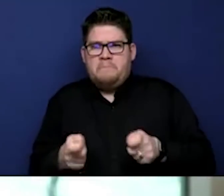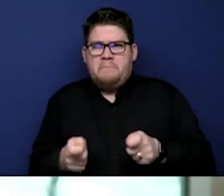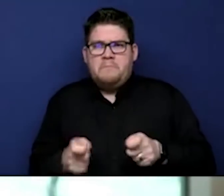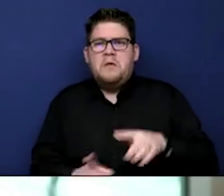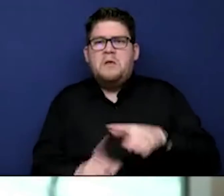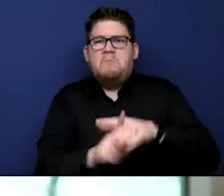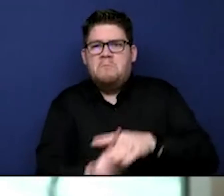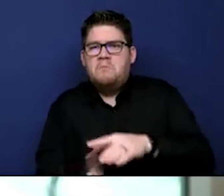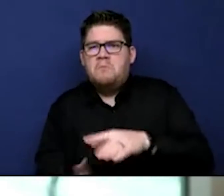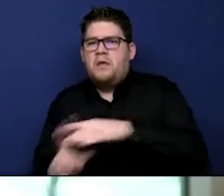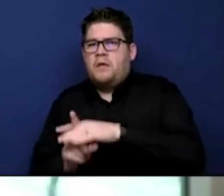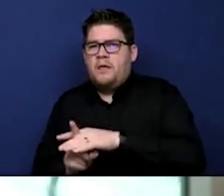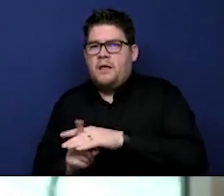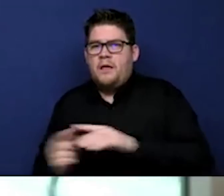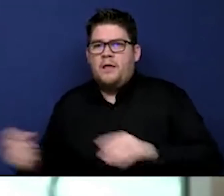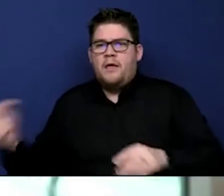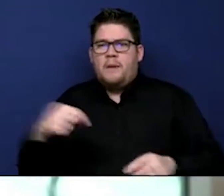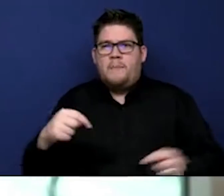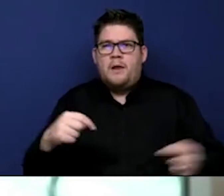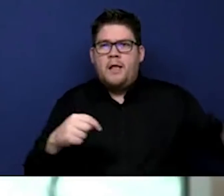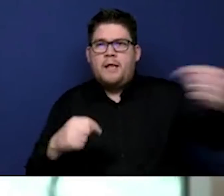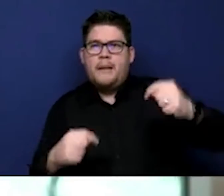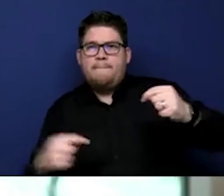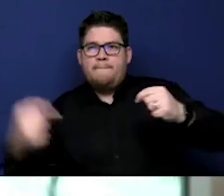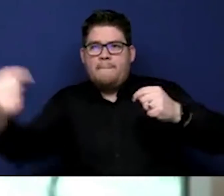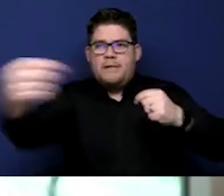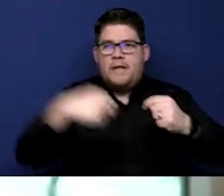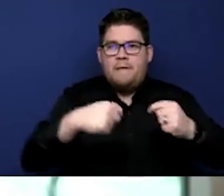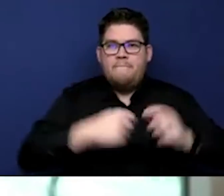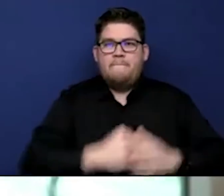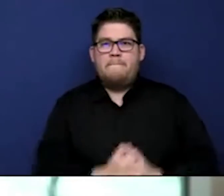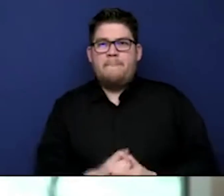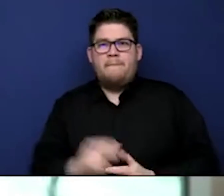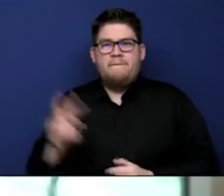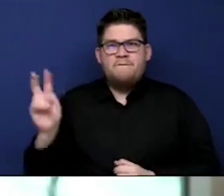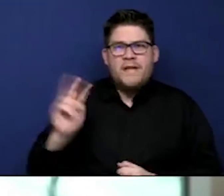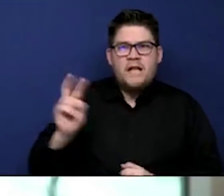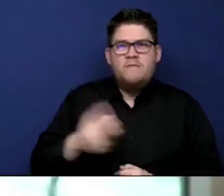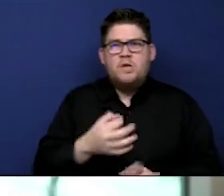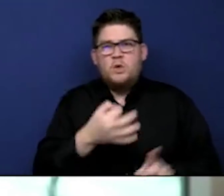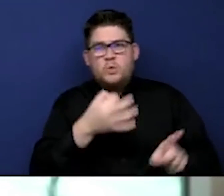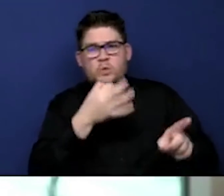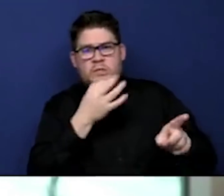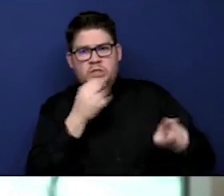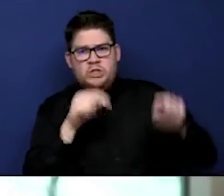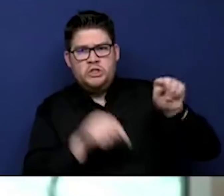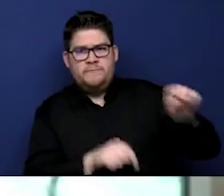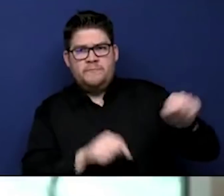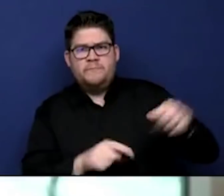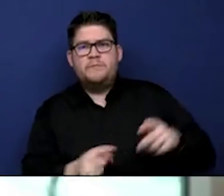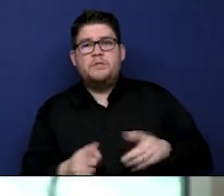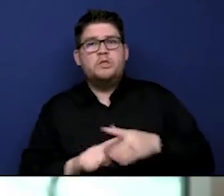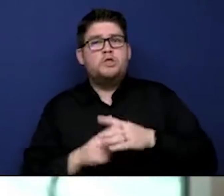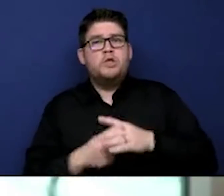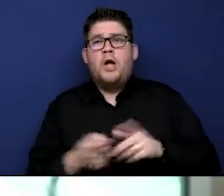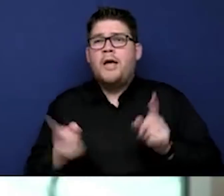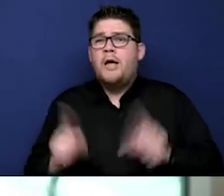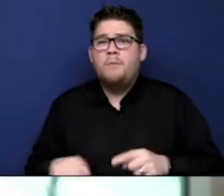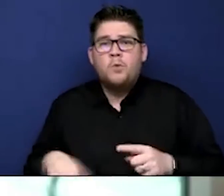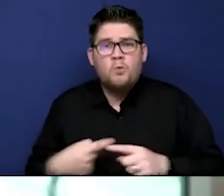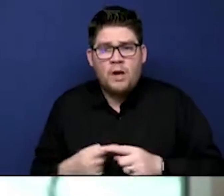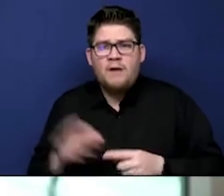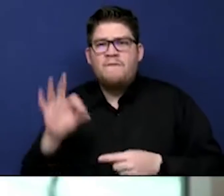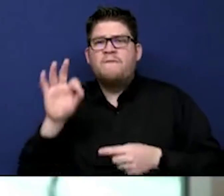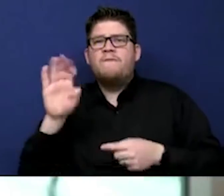different introductions in Vancouver and in Whistler, probably in mid to late February. And these ones had several